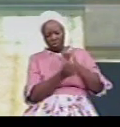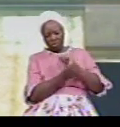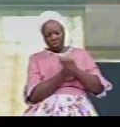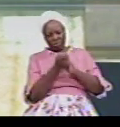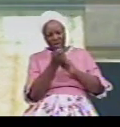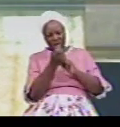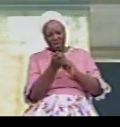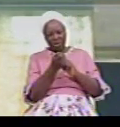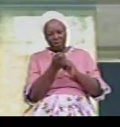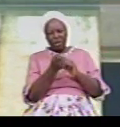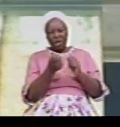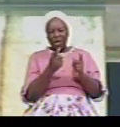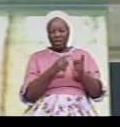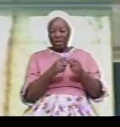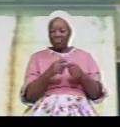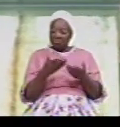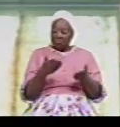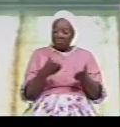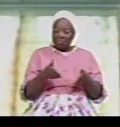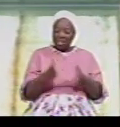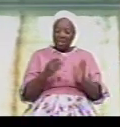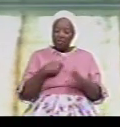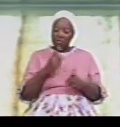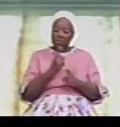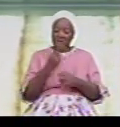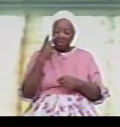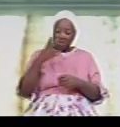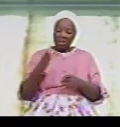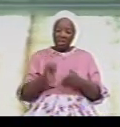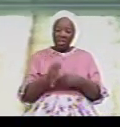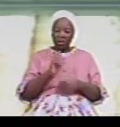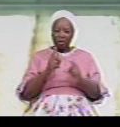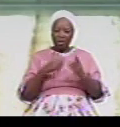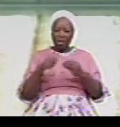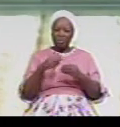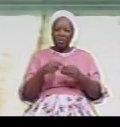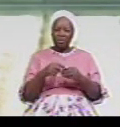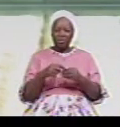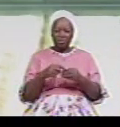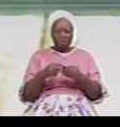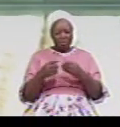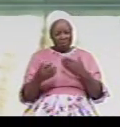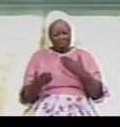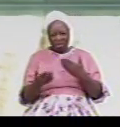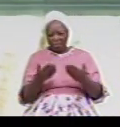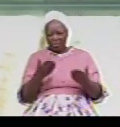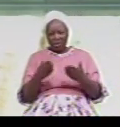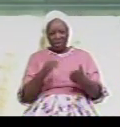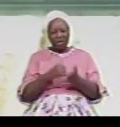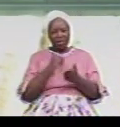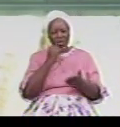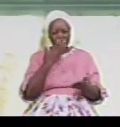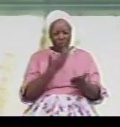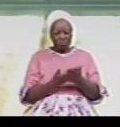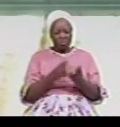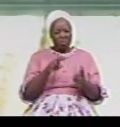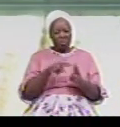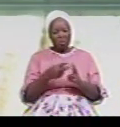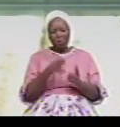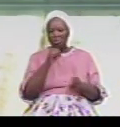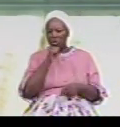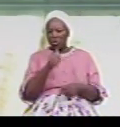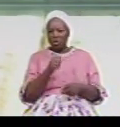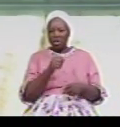Let me even see the things they are talking about, whether it's good or not. In